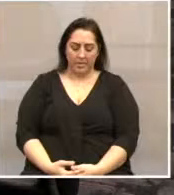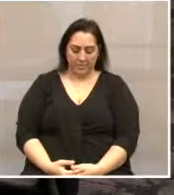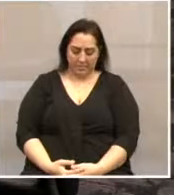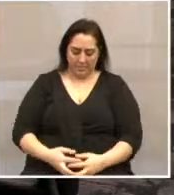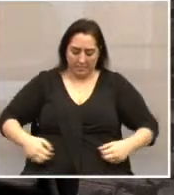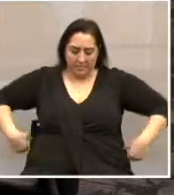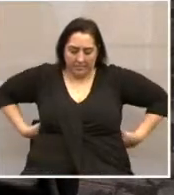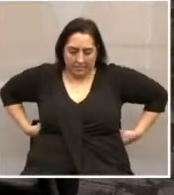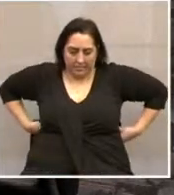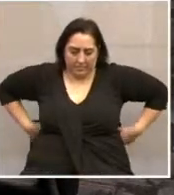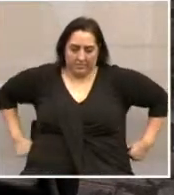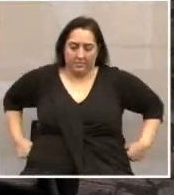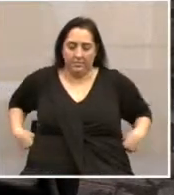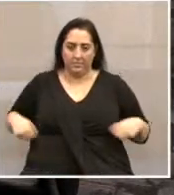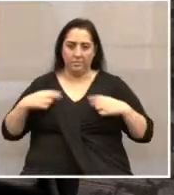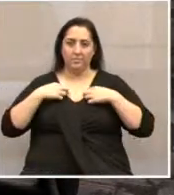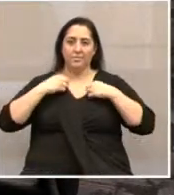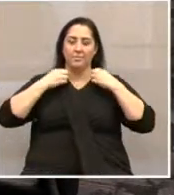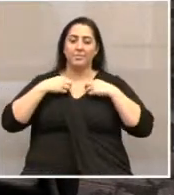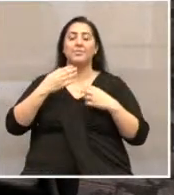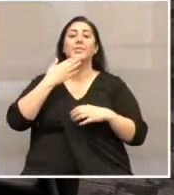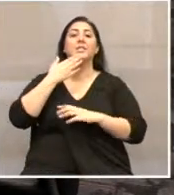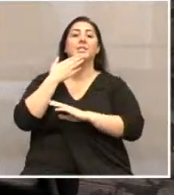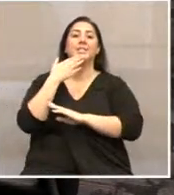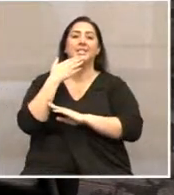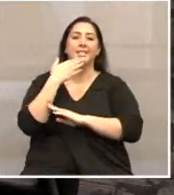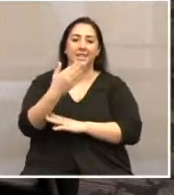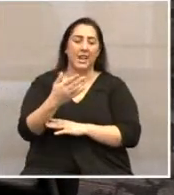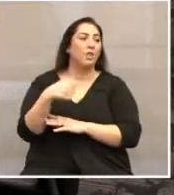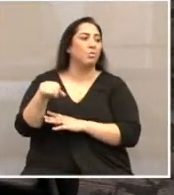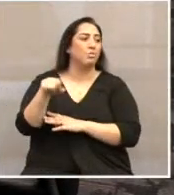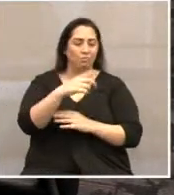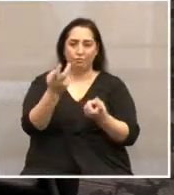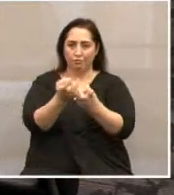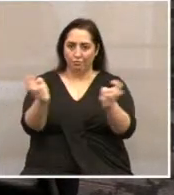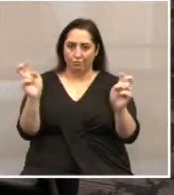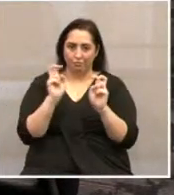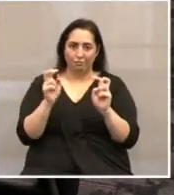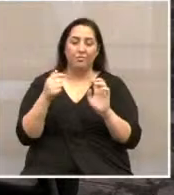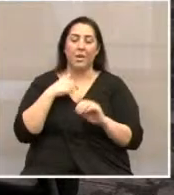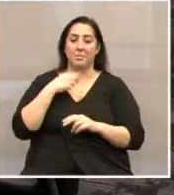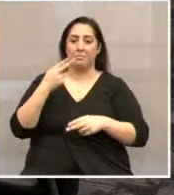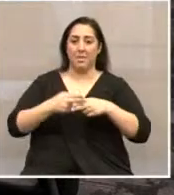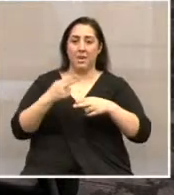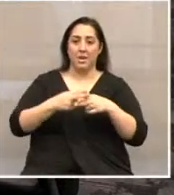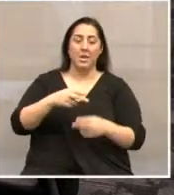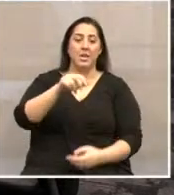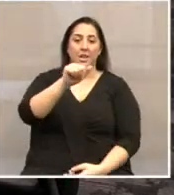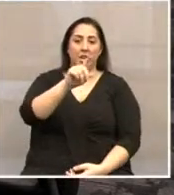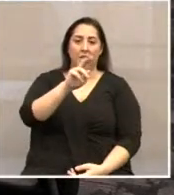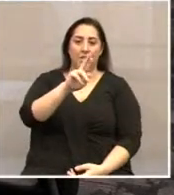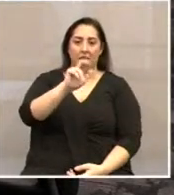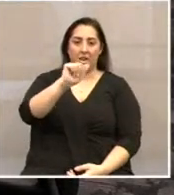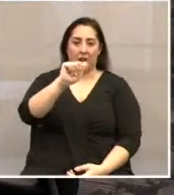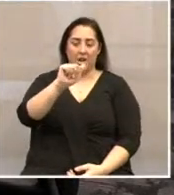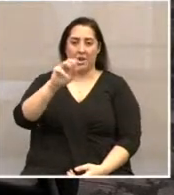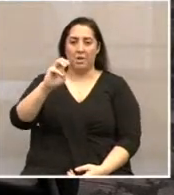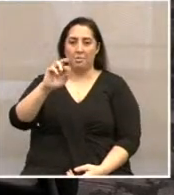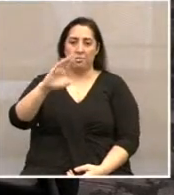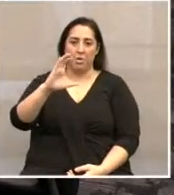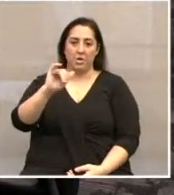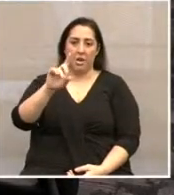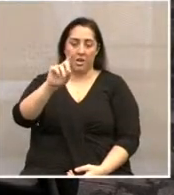Thank you, Chairman, and thank you to the members of the House Administration Committee. My name is Andrea Mercado. I'm the Executive Director of